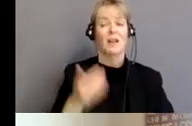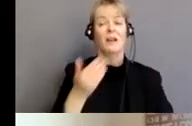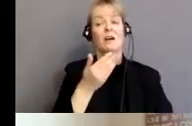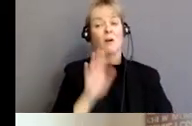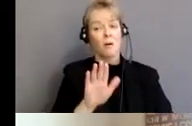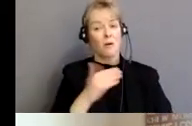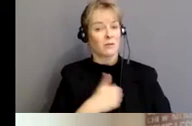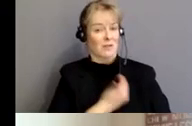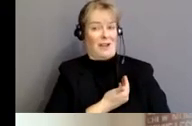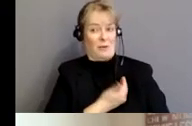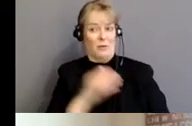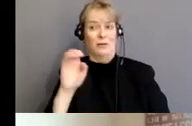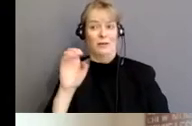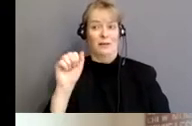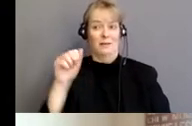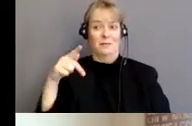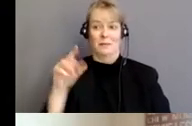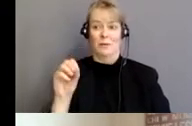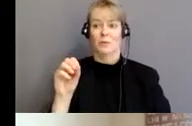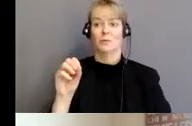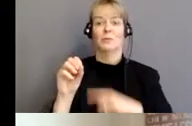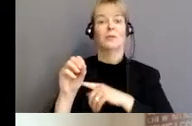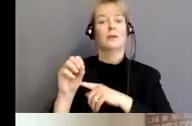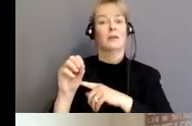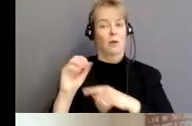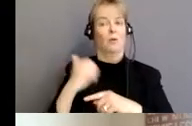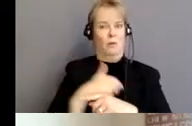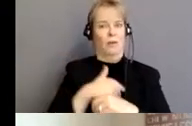have on our website that we've developed currently, but also in the past.